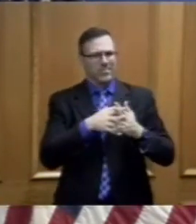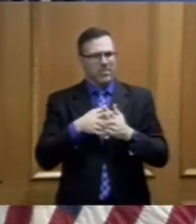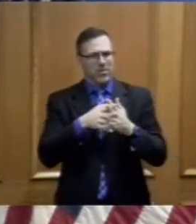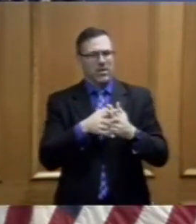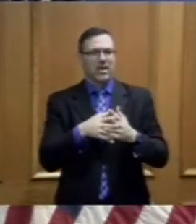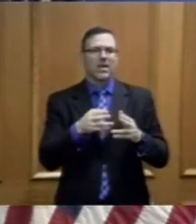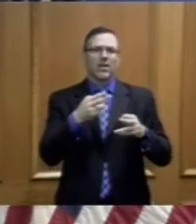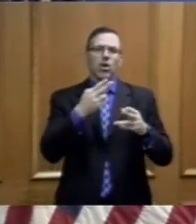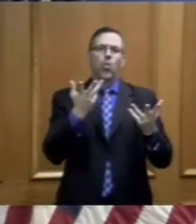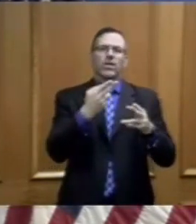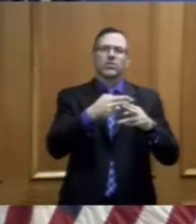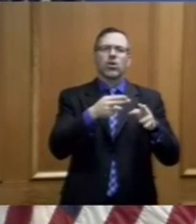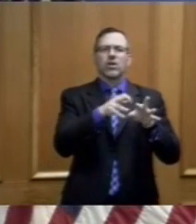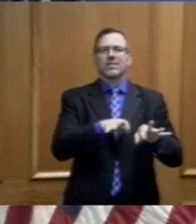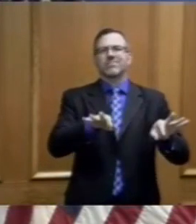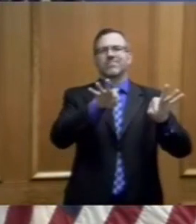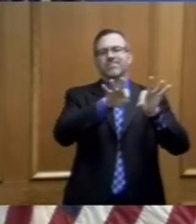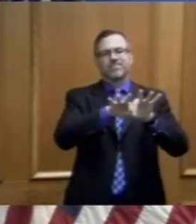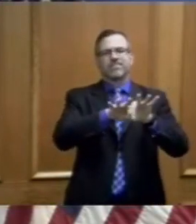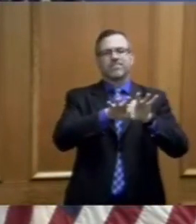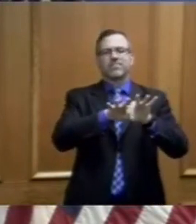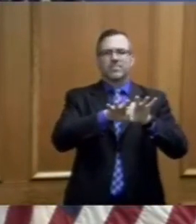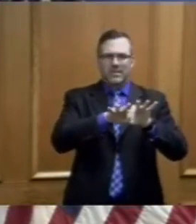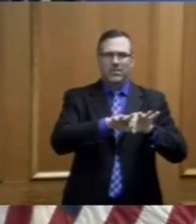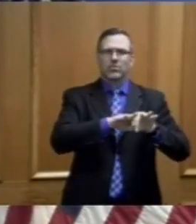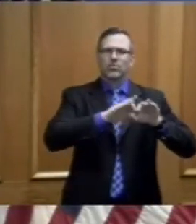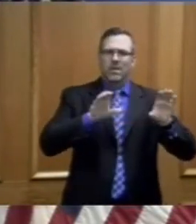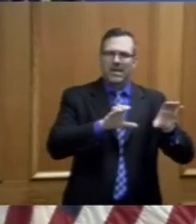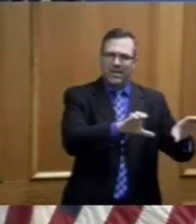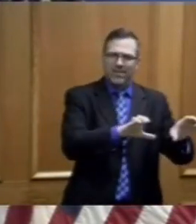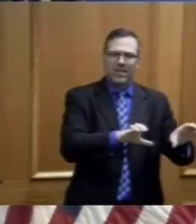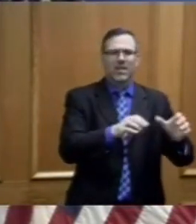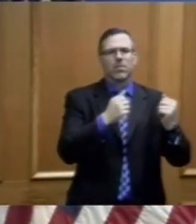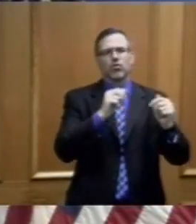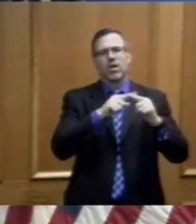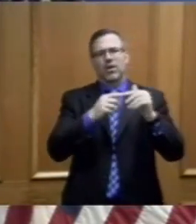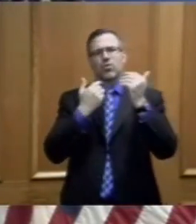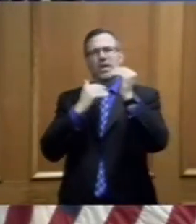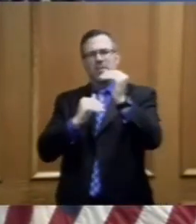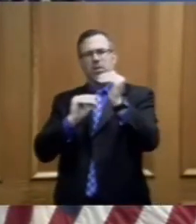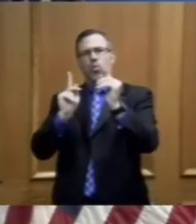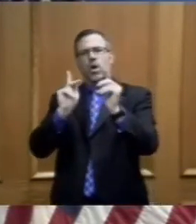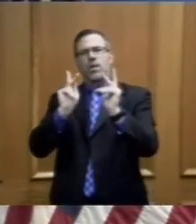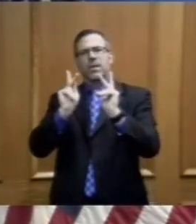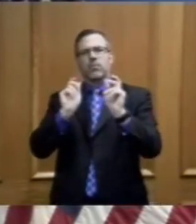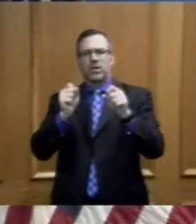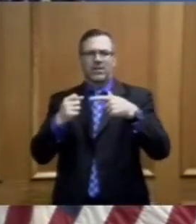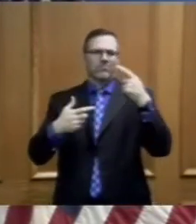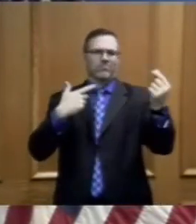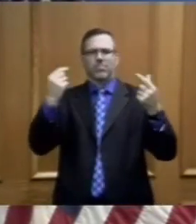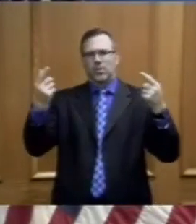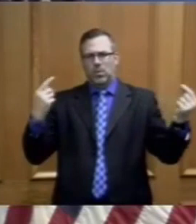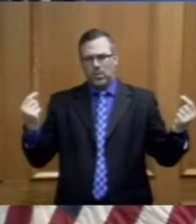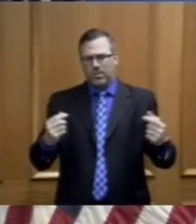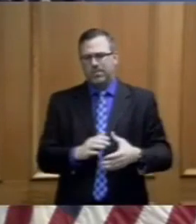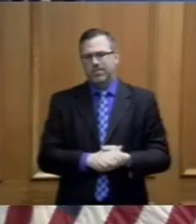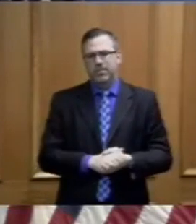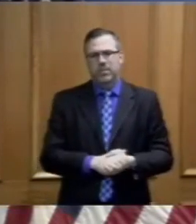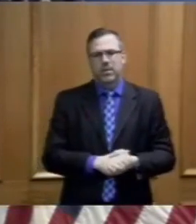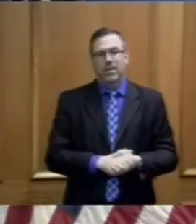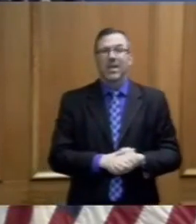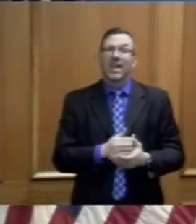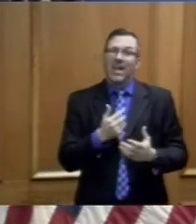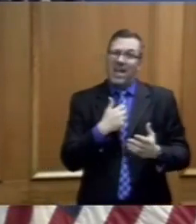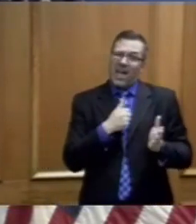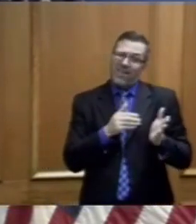activity happening in our state, but restricts the movement of people. So, but as I said, I've often said,